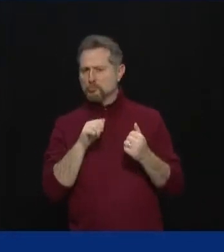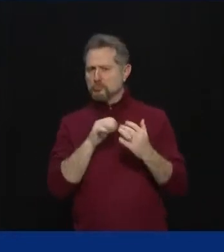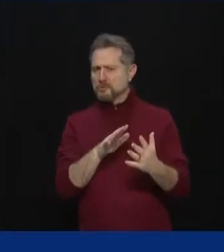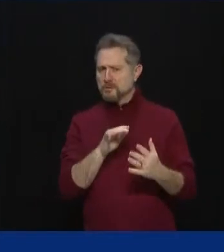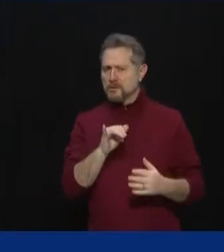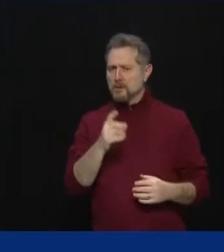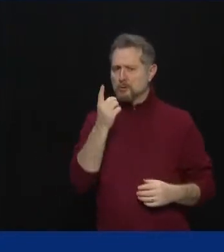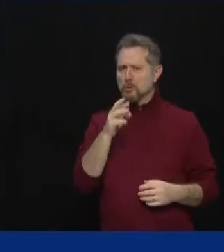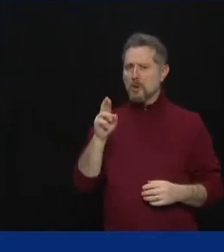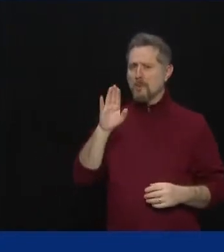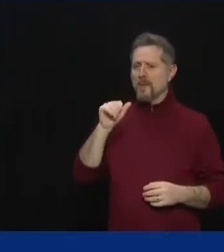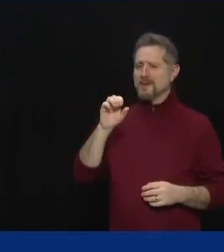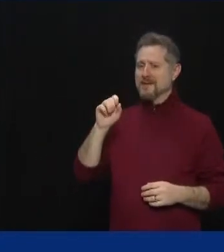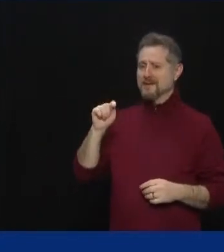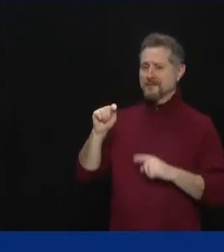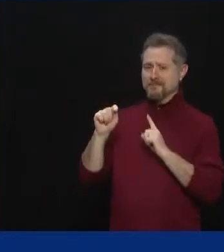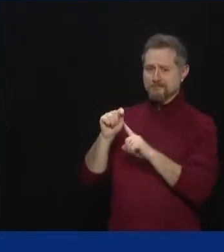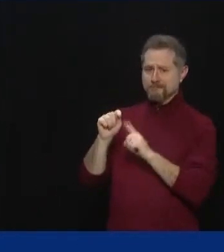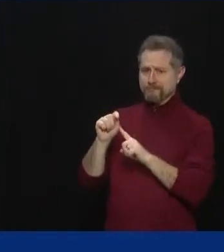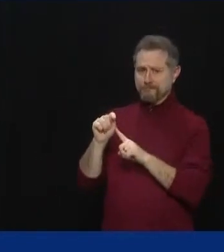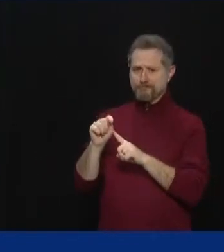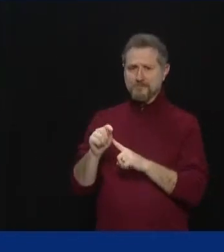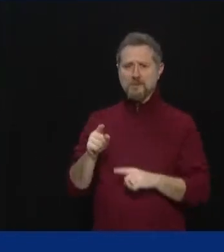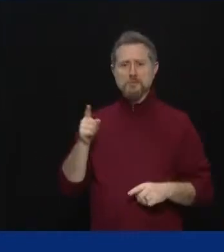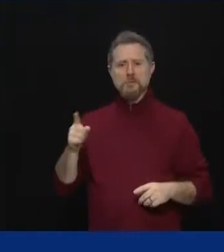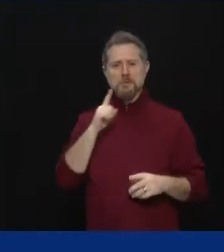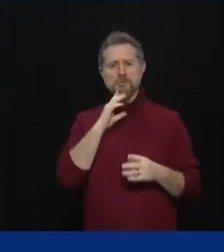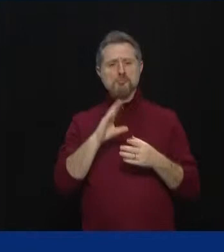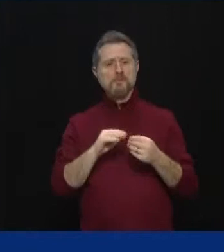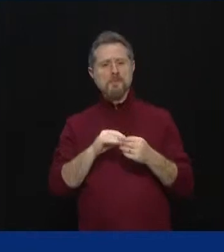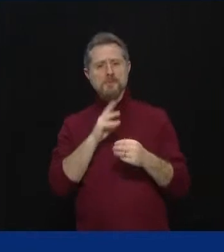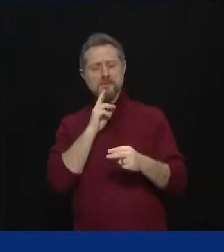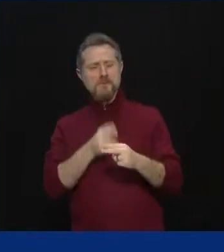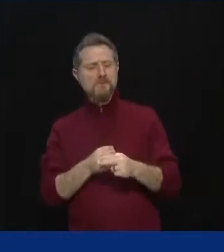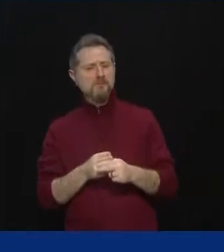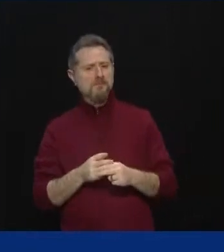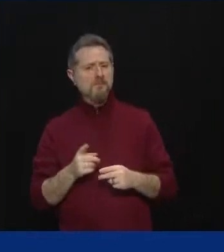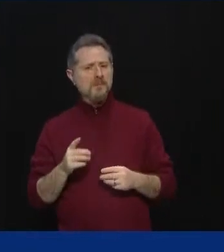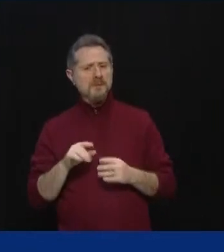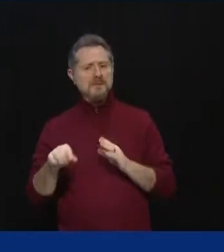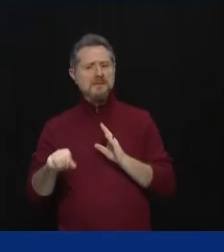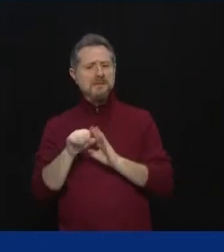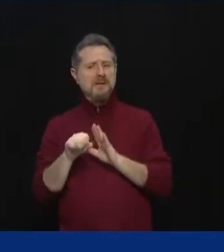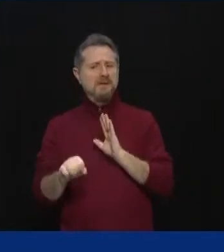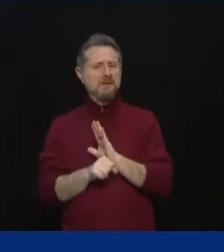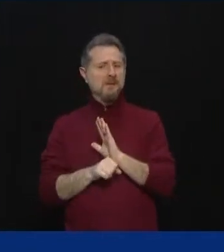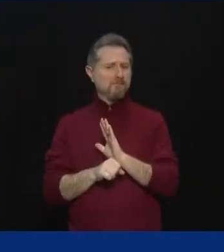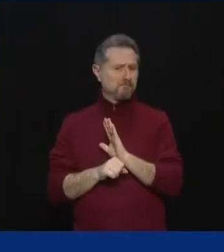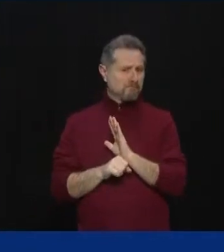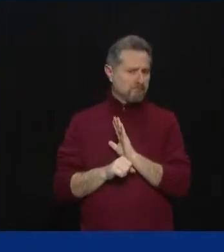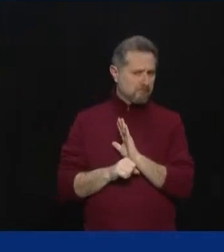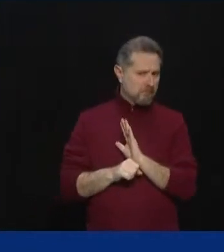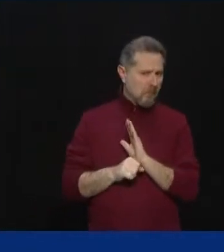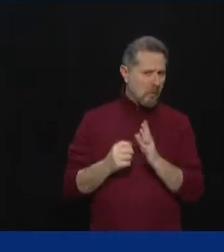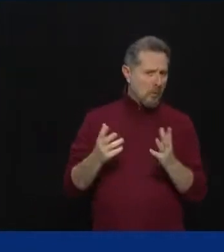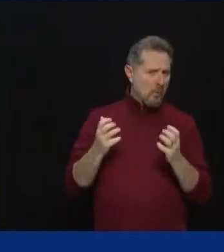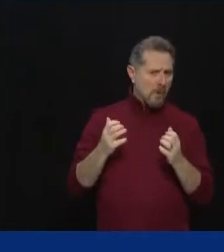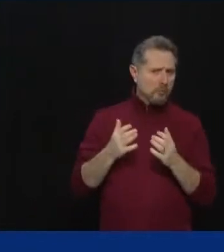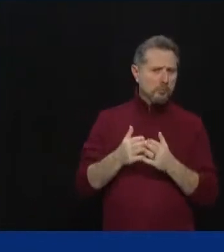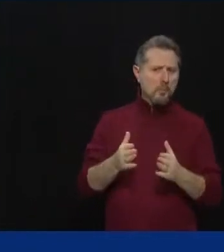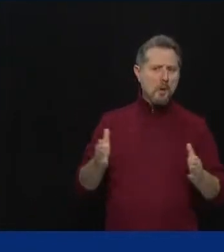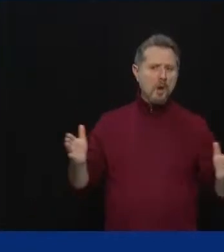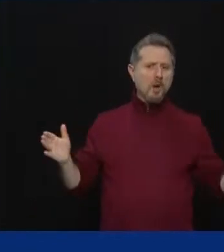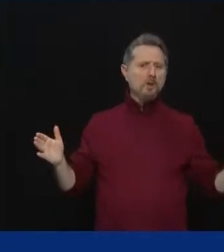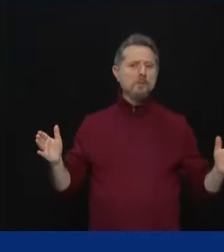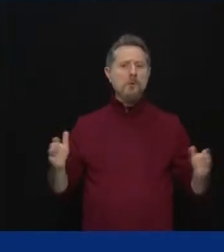Bassett. You mentioned that the state DOH was hoping to widen the lens on COVID